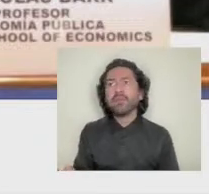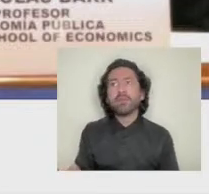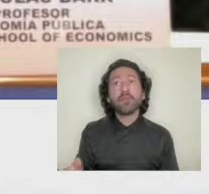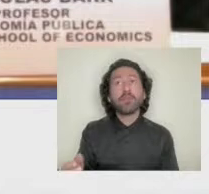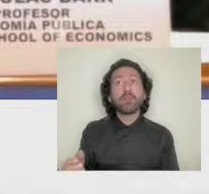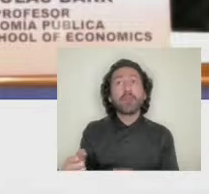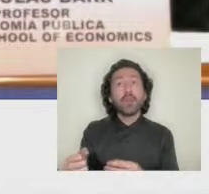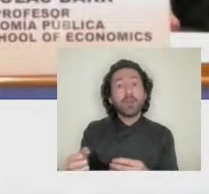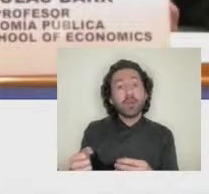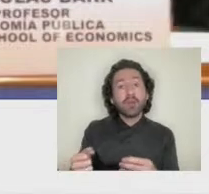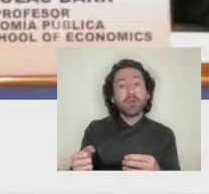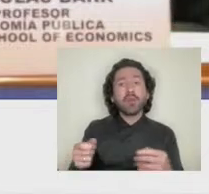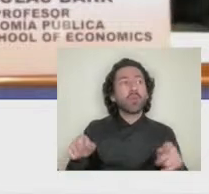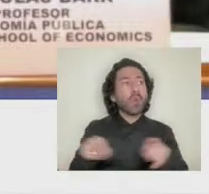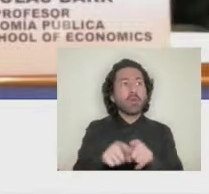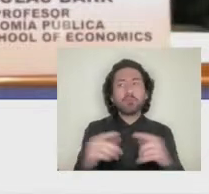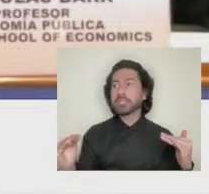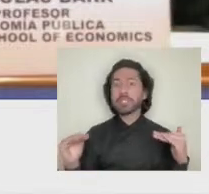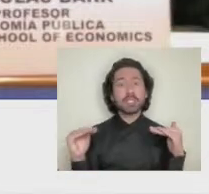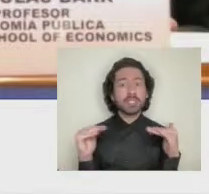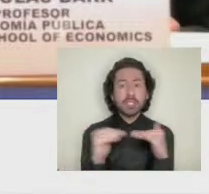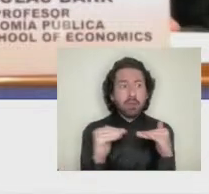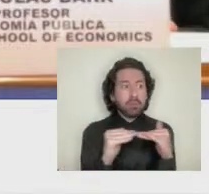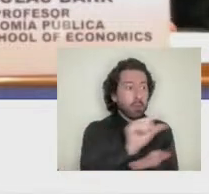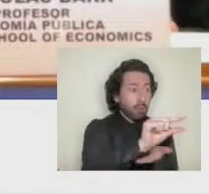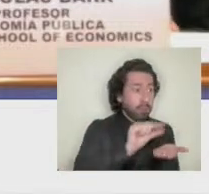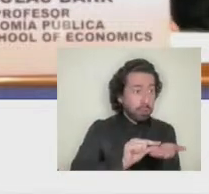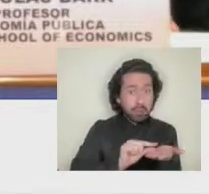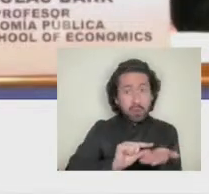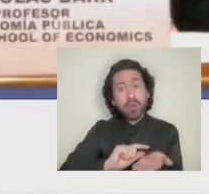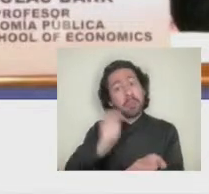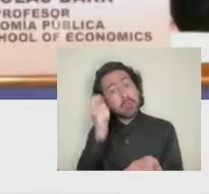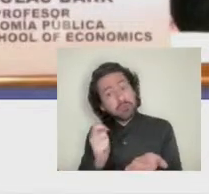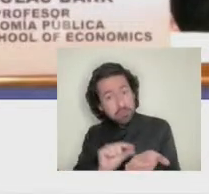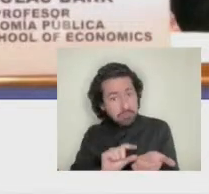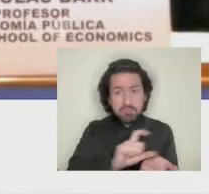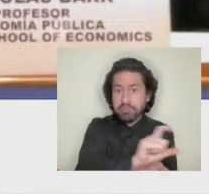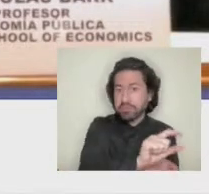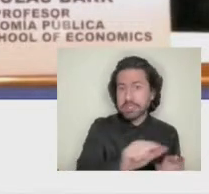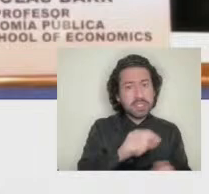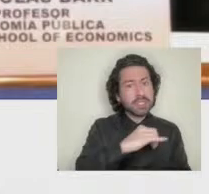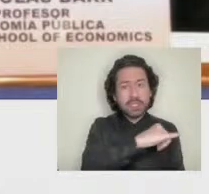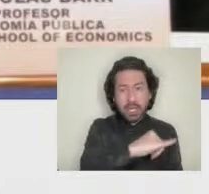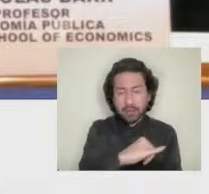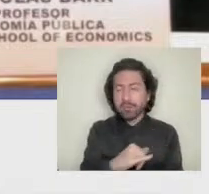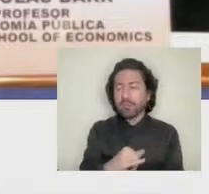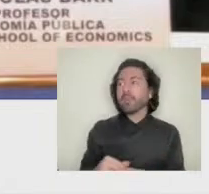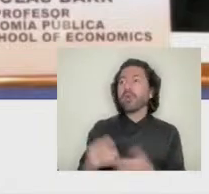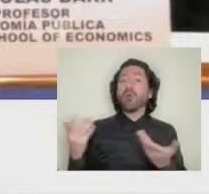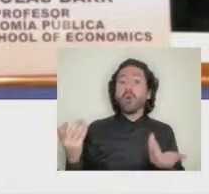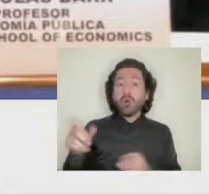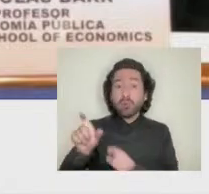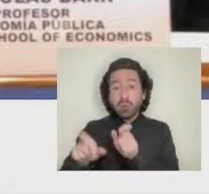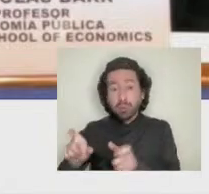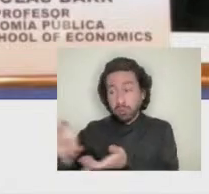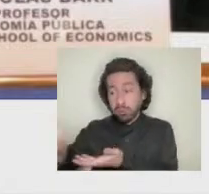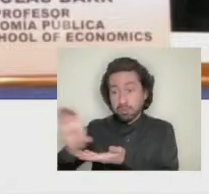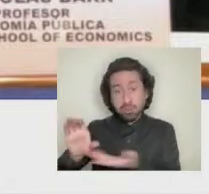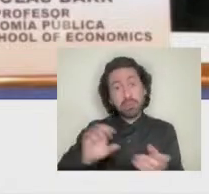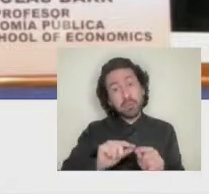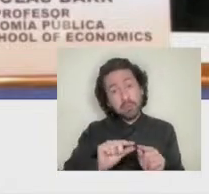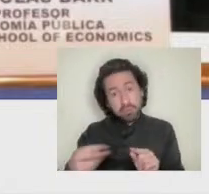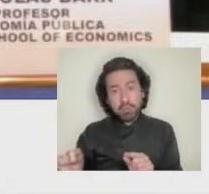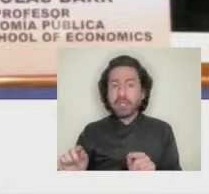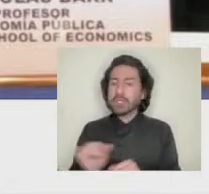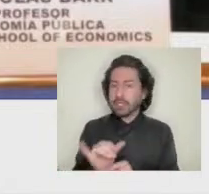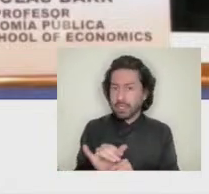pension. And a lot of countries in the region have benefits, subsidies that accrue to